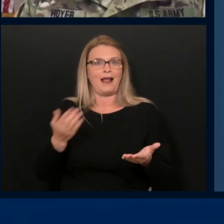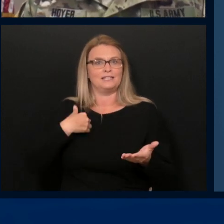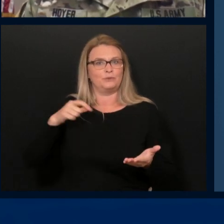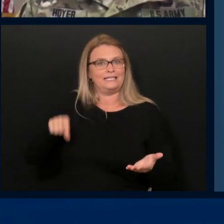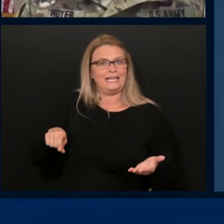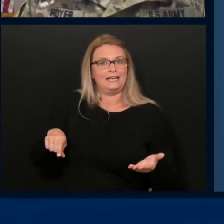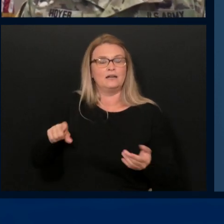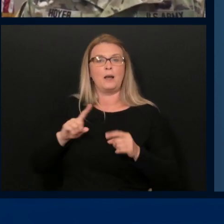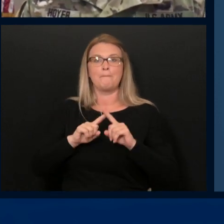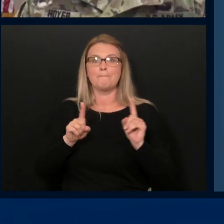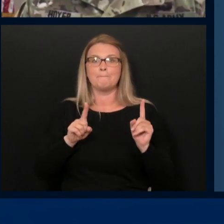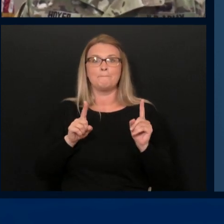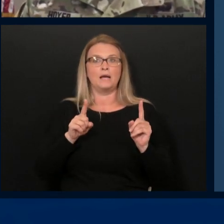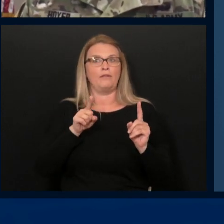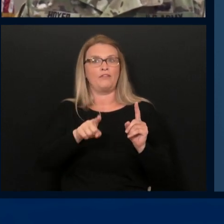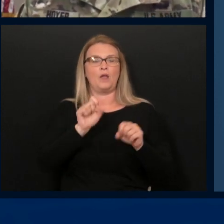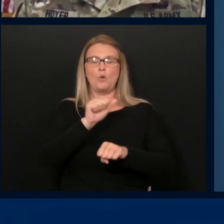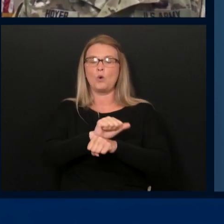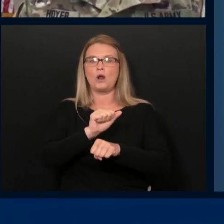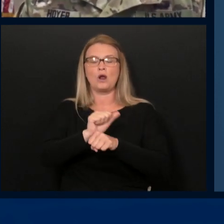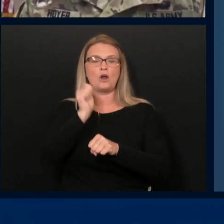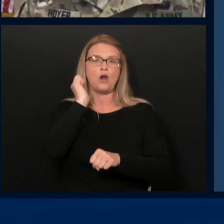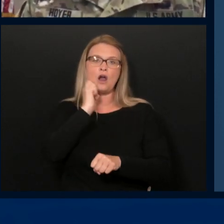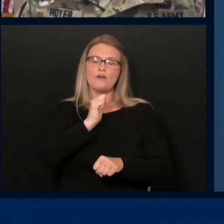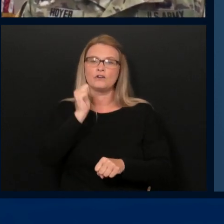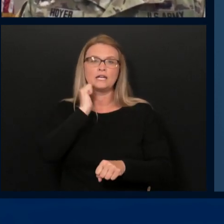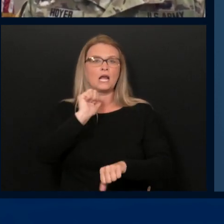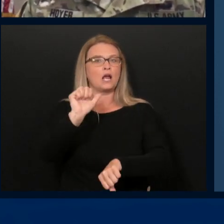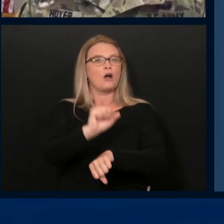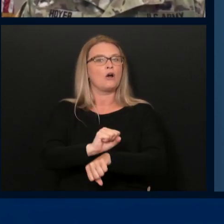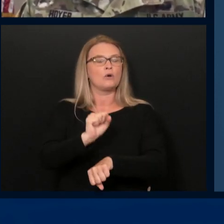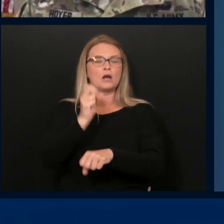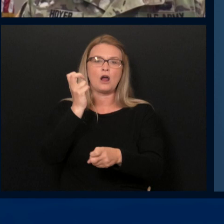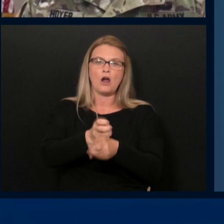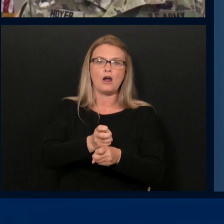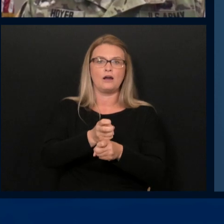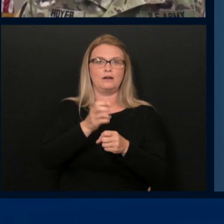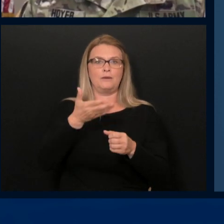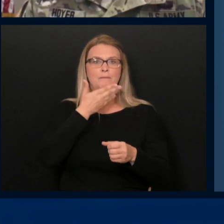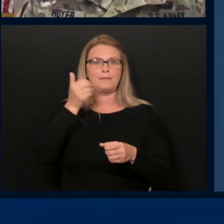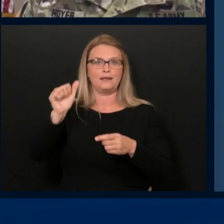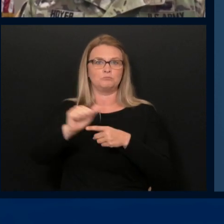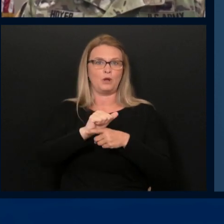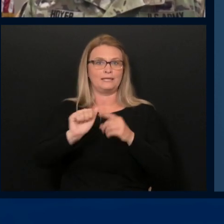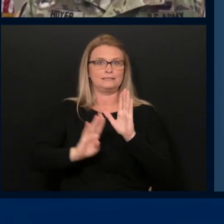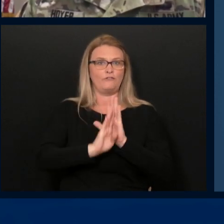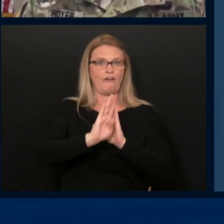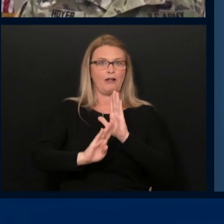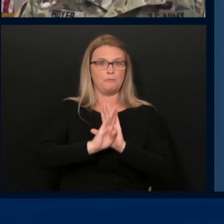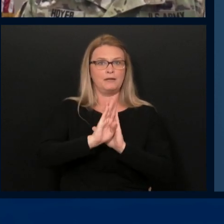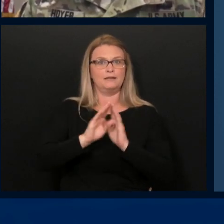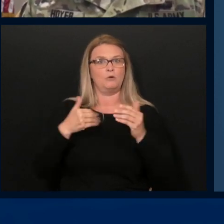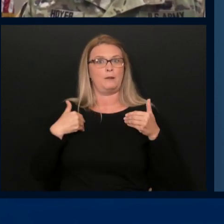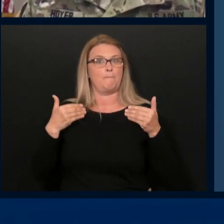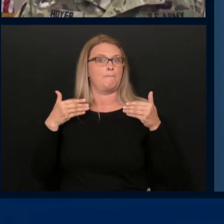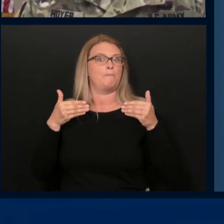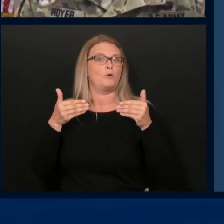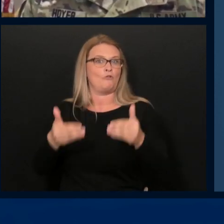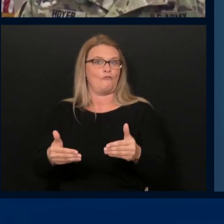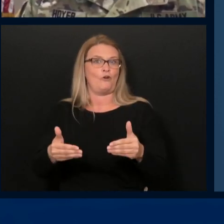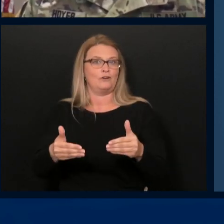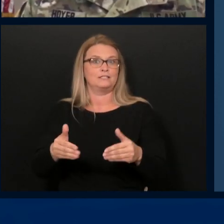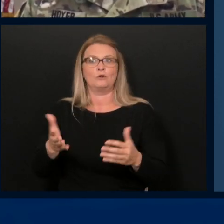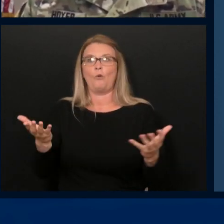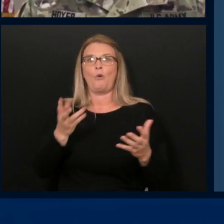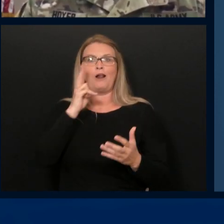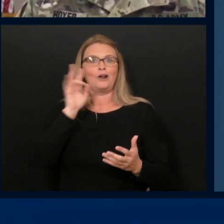but also have worked exceptionally hard on developing their best practices as we move forward to address the